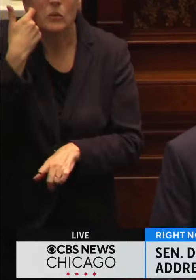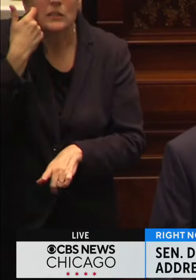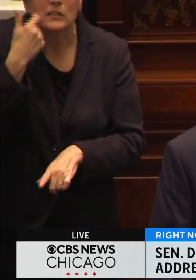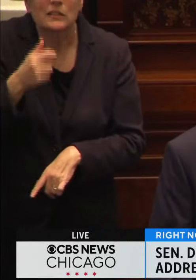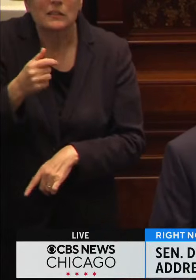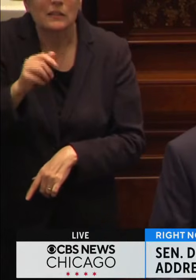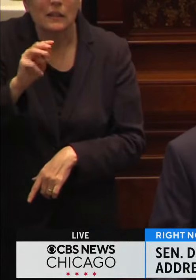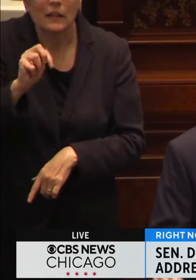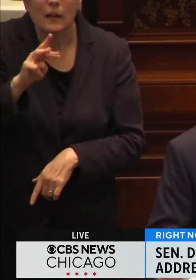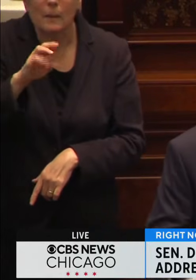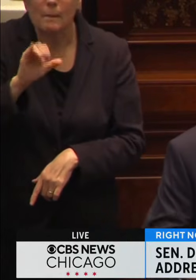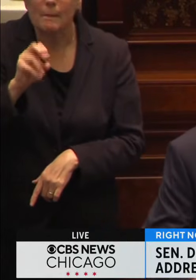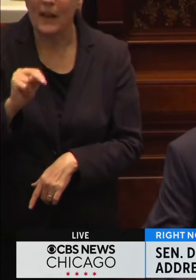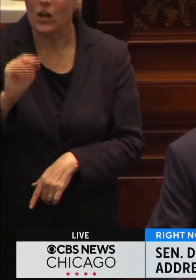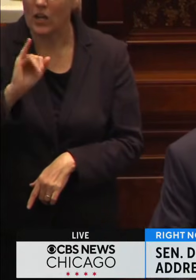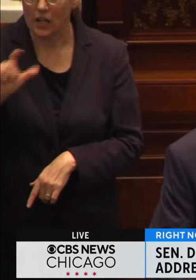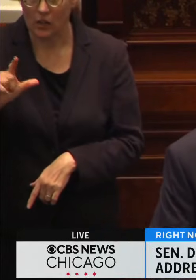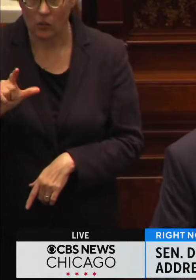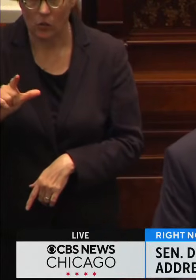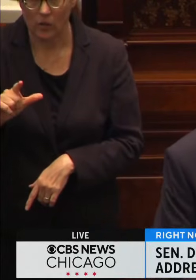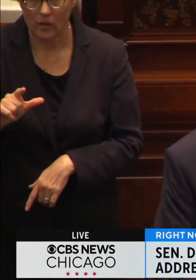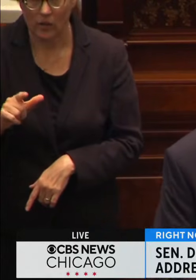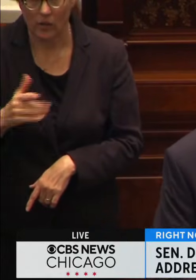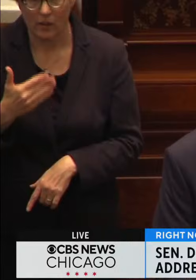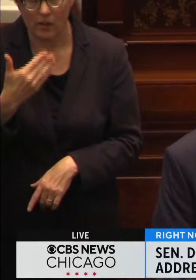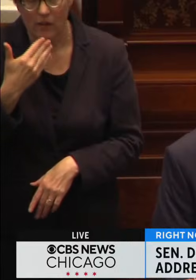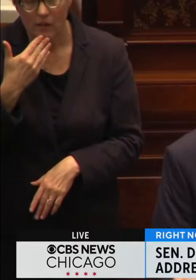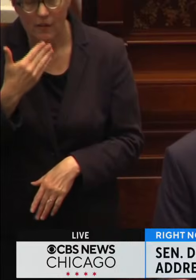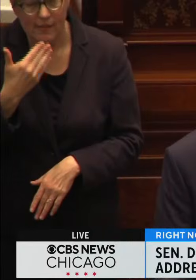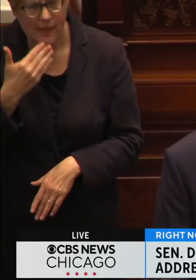of the local folks, and I'm going to get